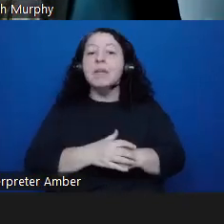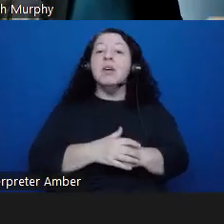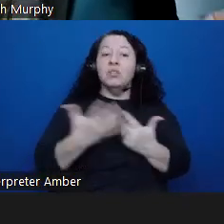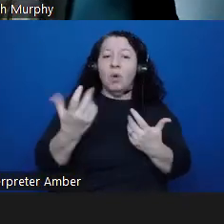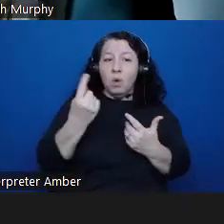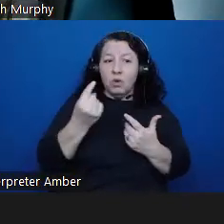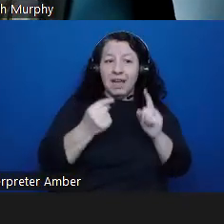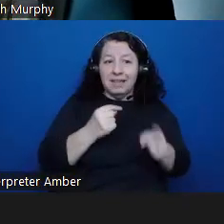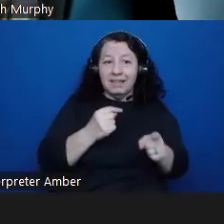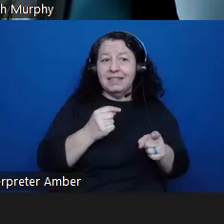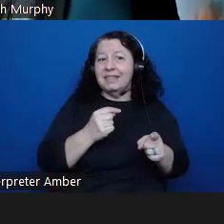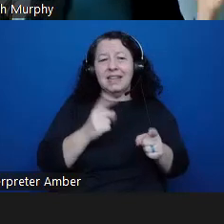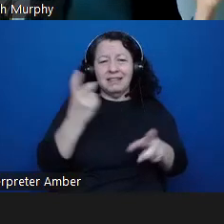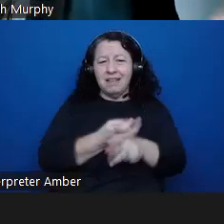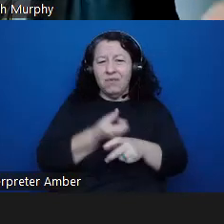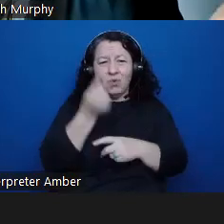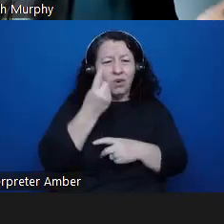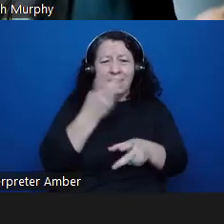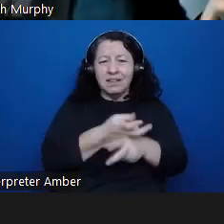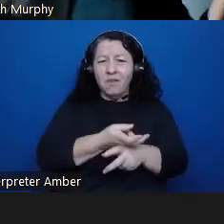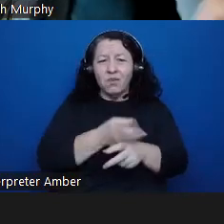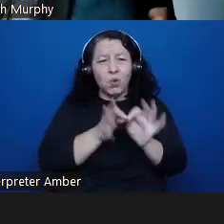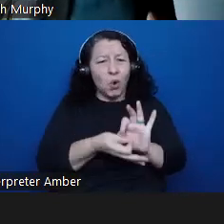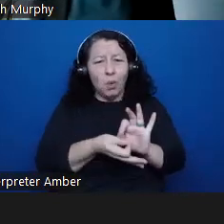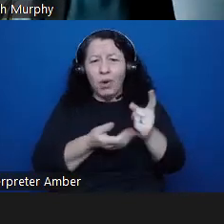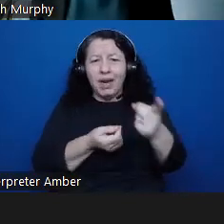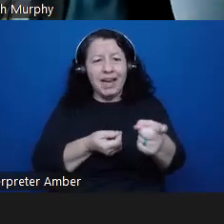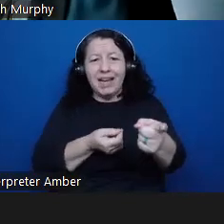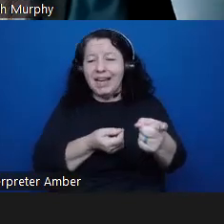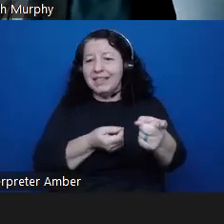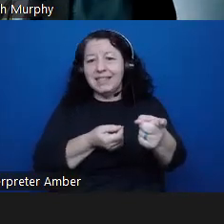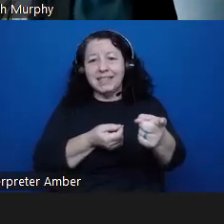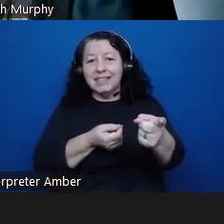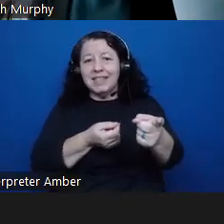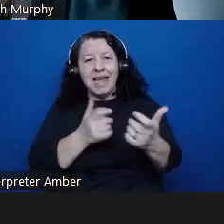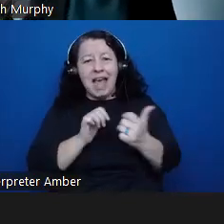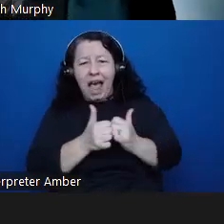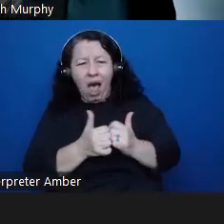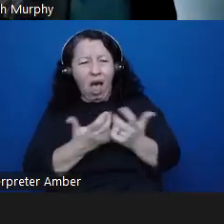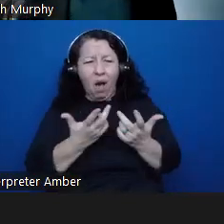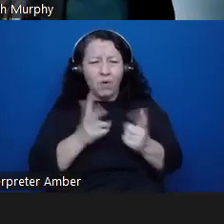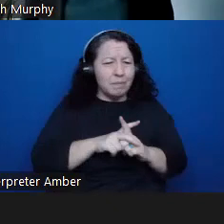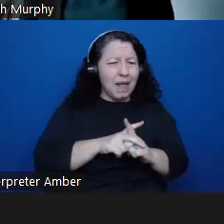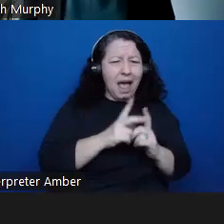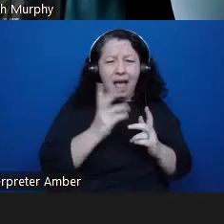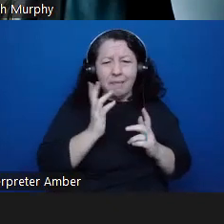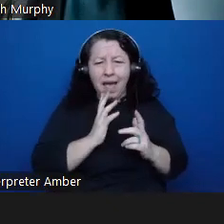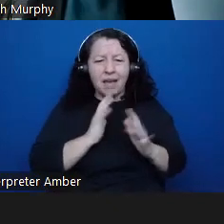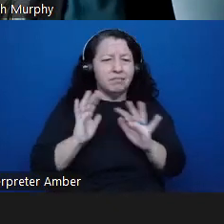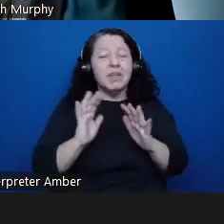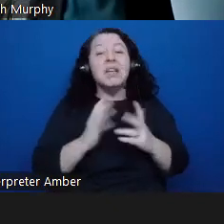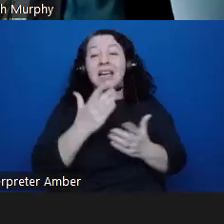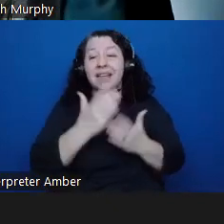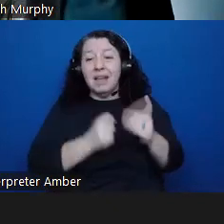very difficult to interpret. In some cases, perhaps these workshops very well might have hosted multi-generational